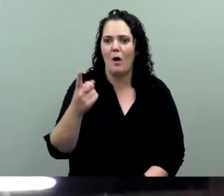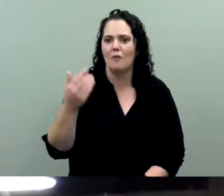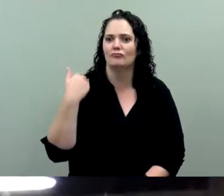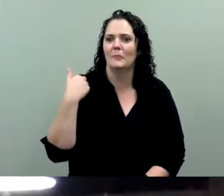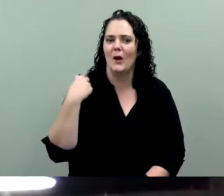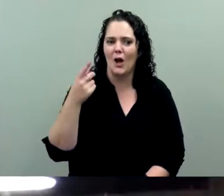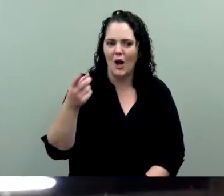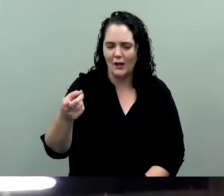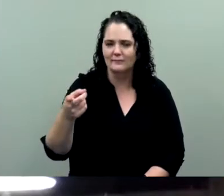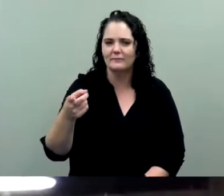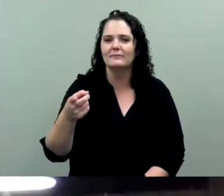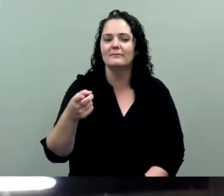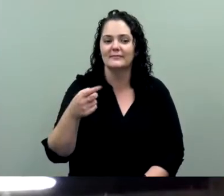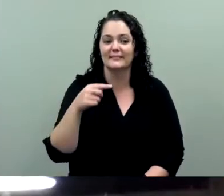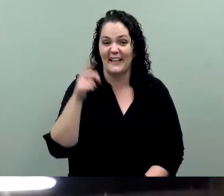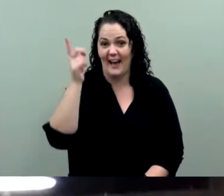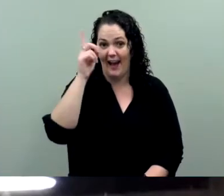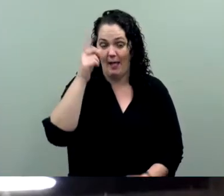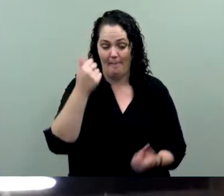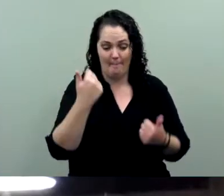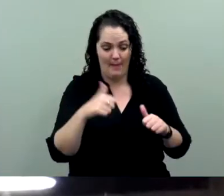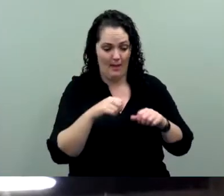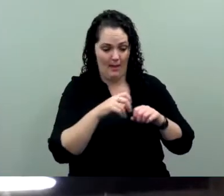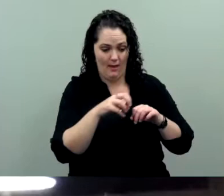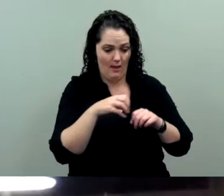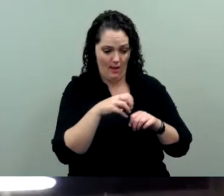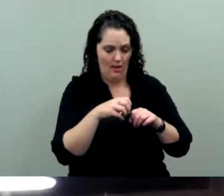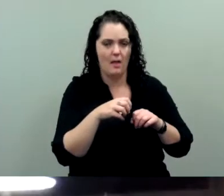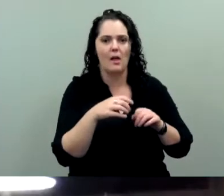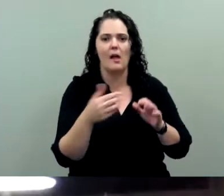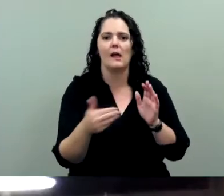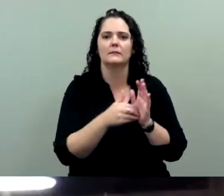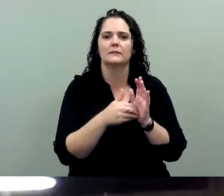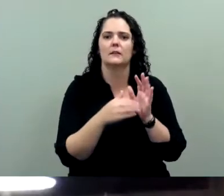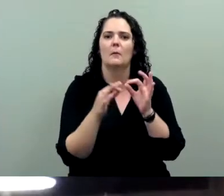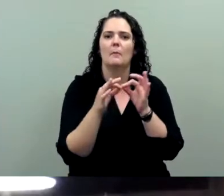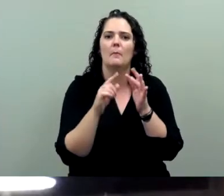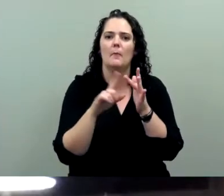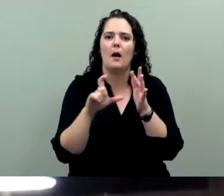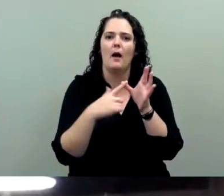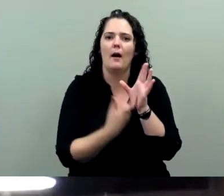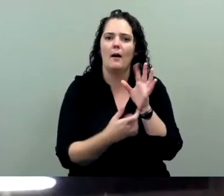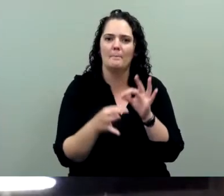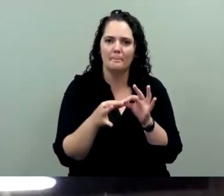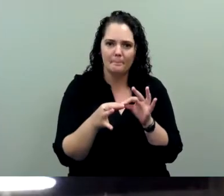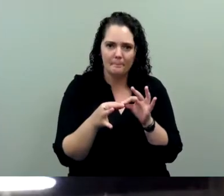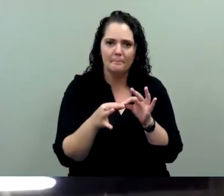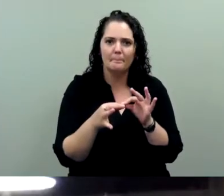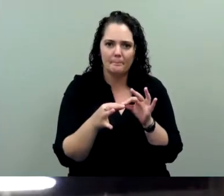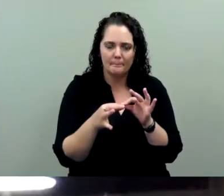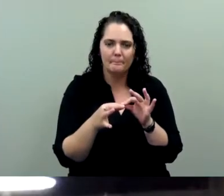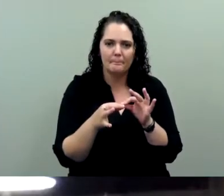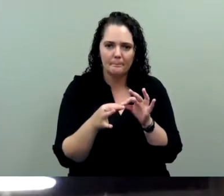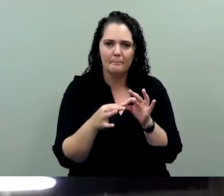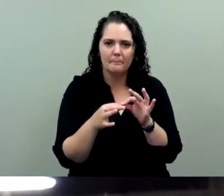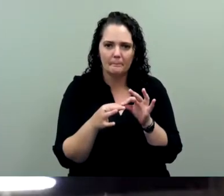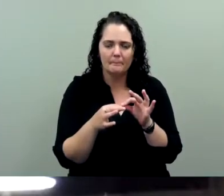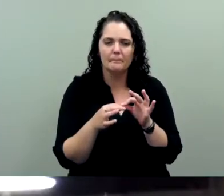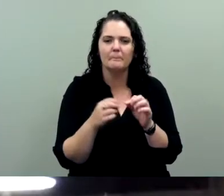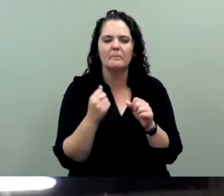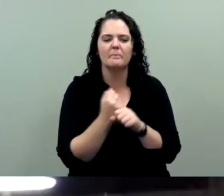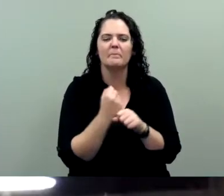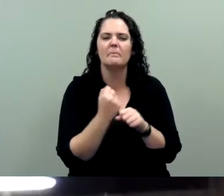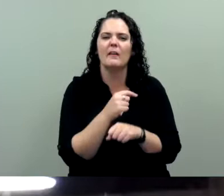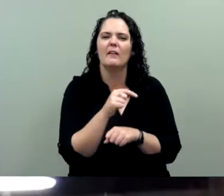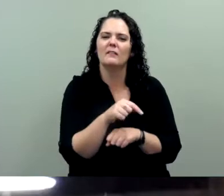you want to add a pinch of the bicarb to it. And again, that will just help neutralize some of the acid that's in it. It doesn't take a